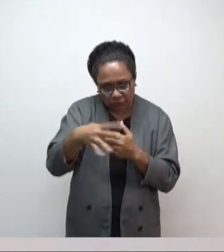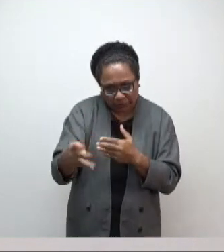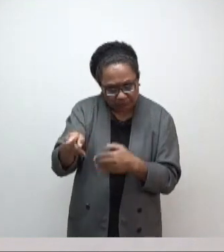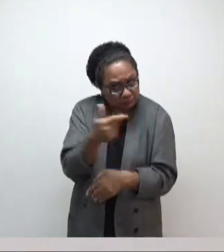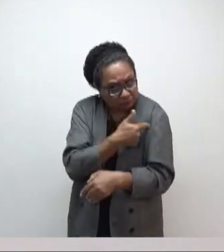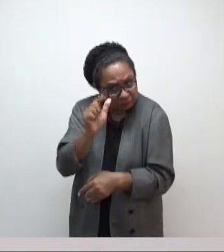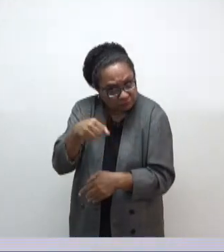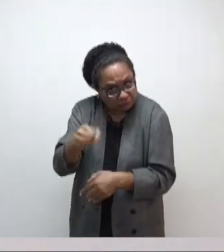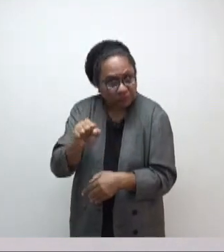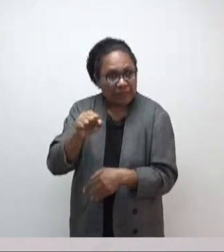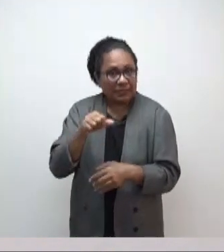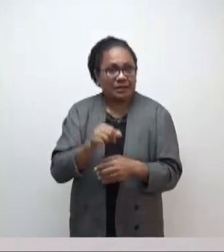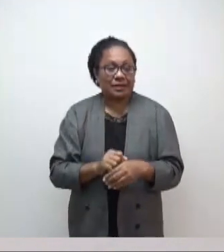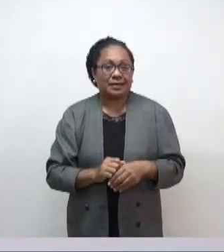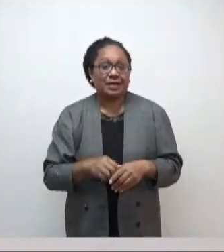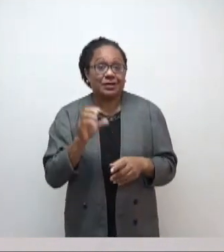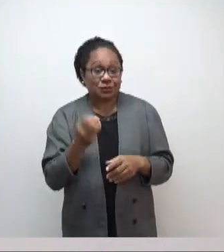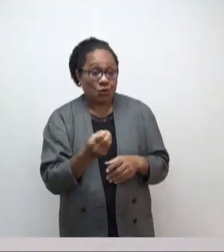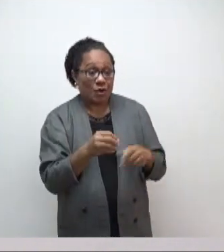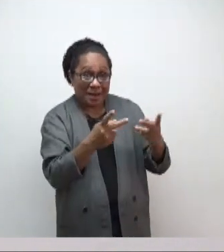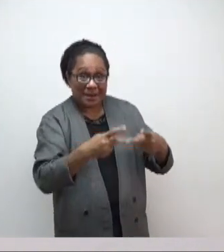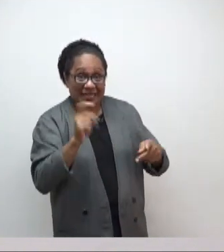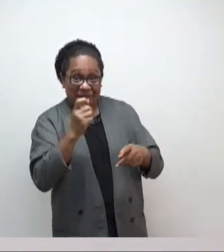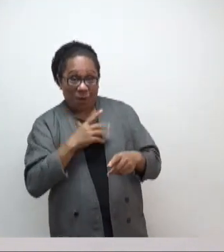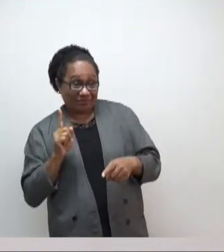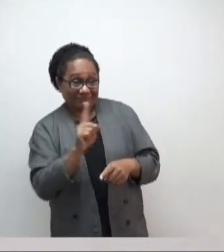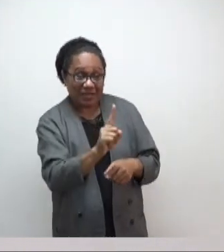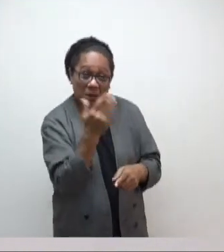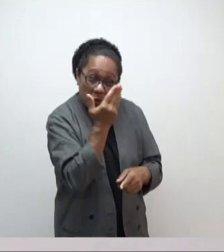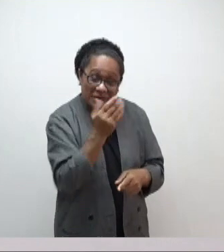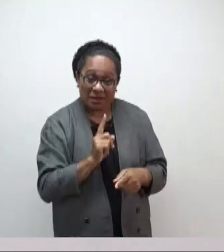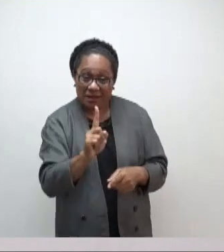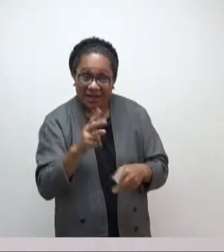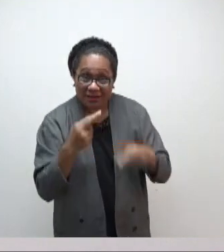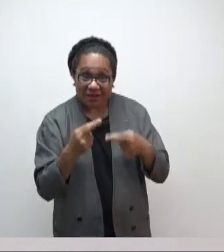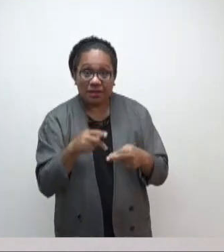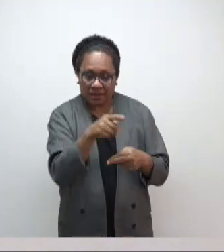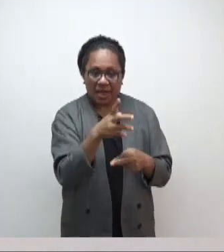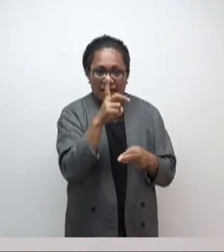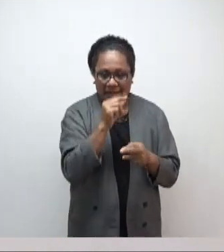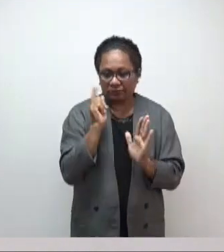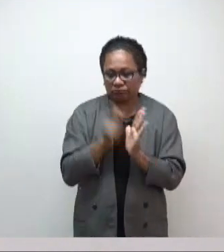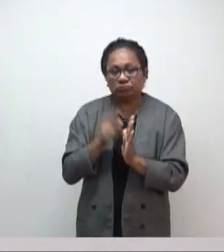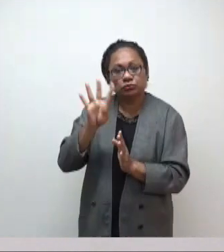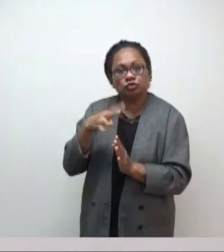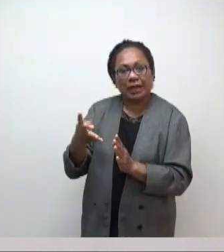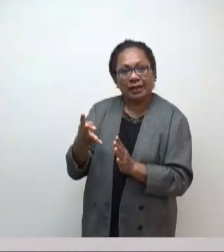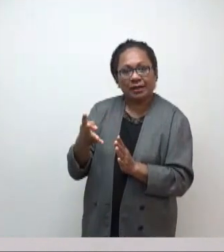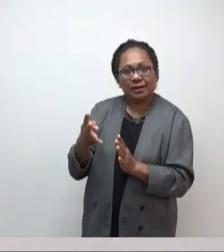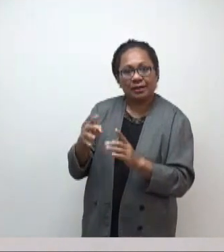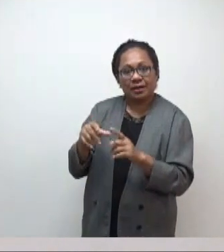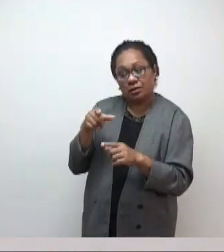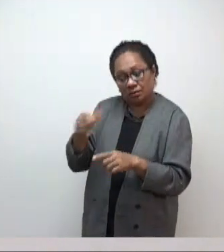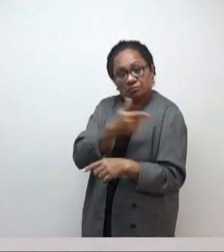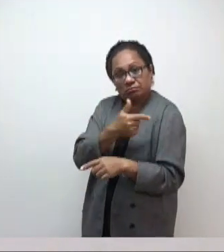status that venues can use to confirm the vaccine status of their patrons. When the doors of these